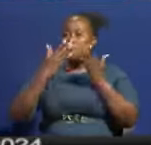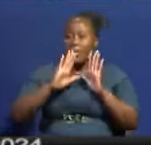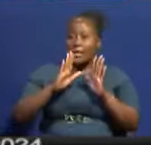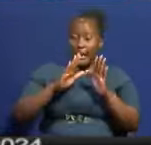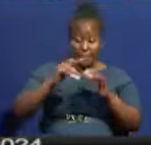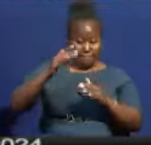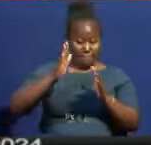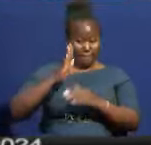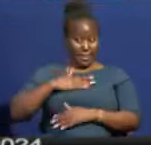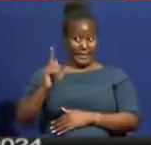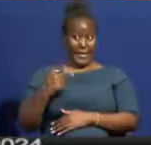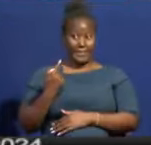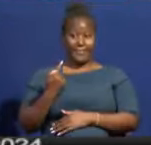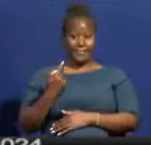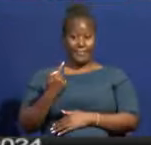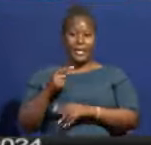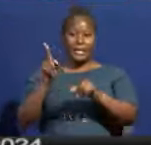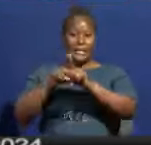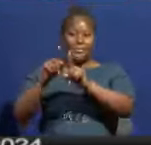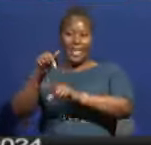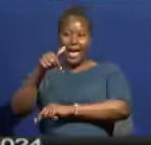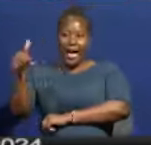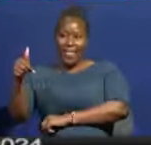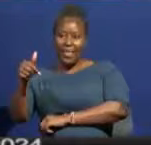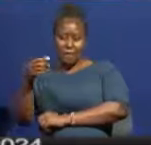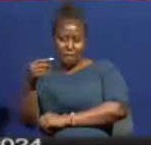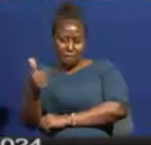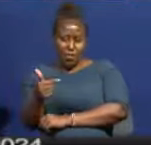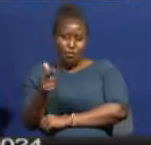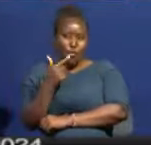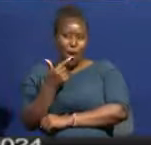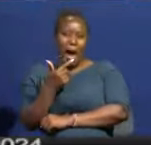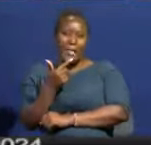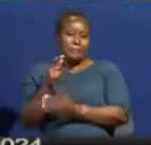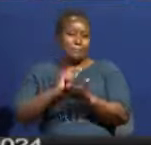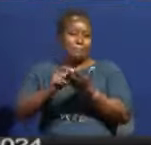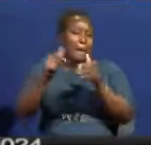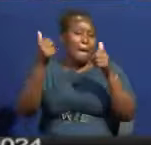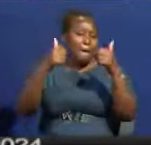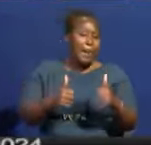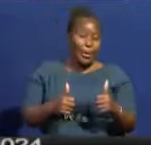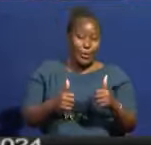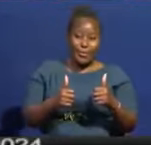like myself, and the other few who have not appended their